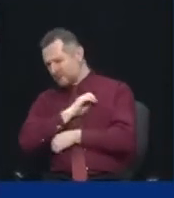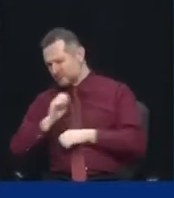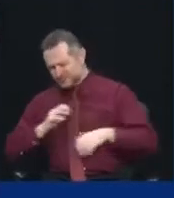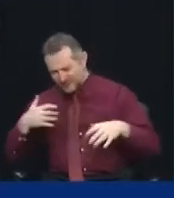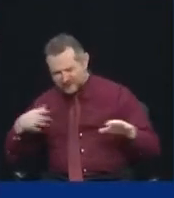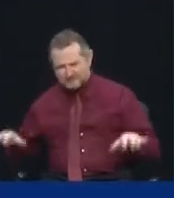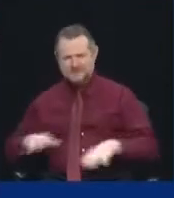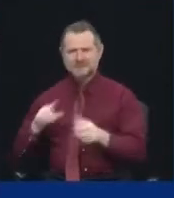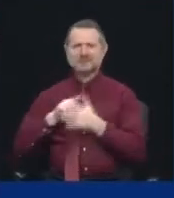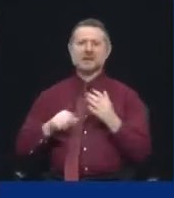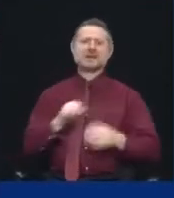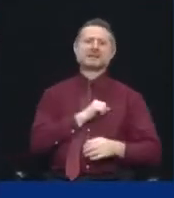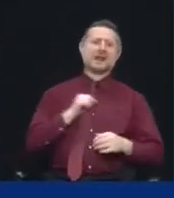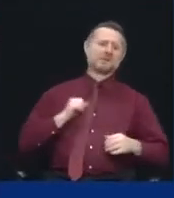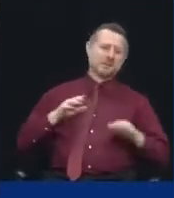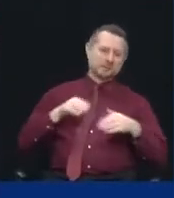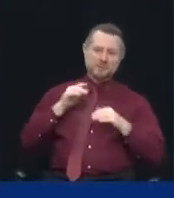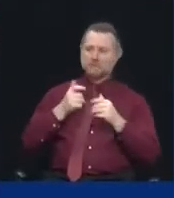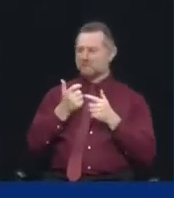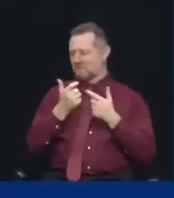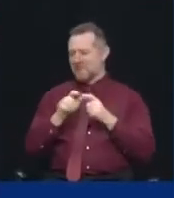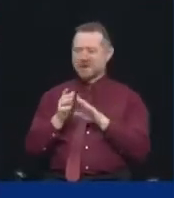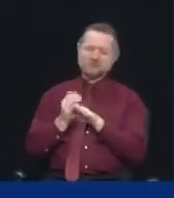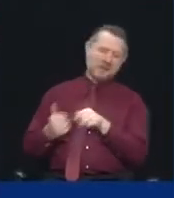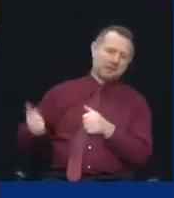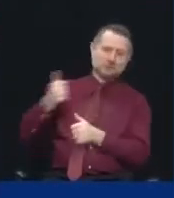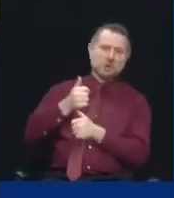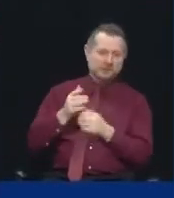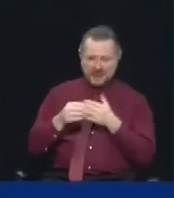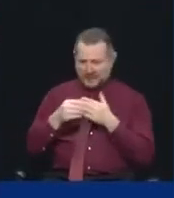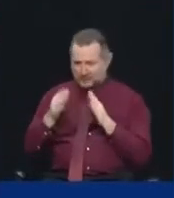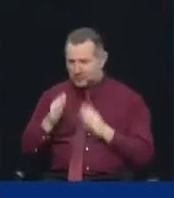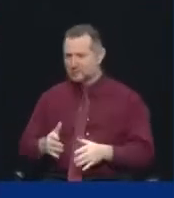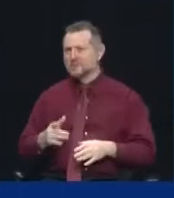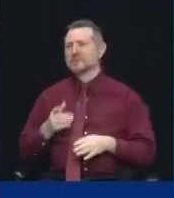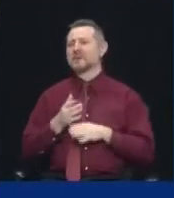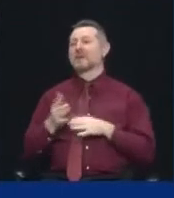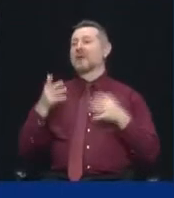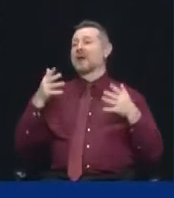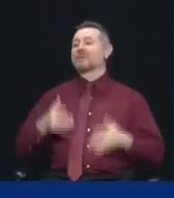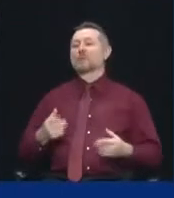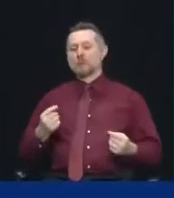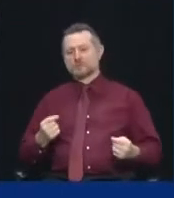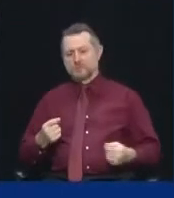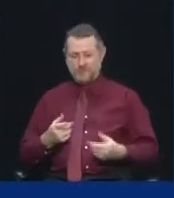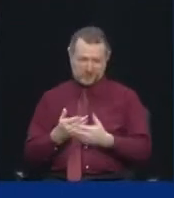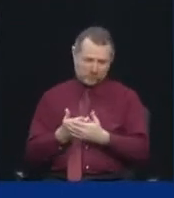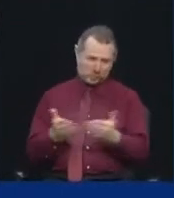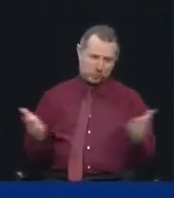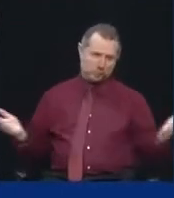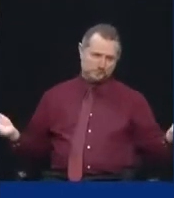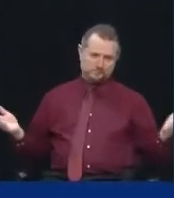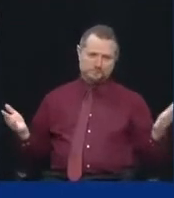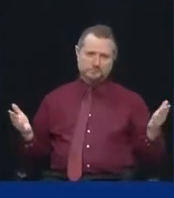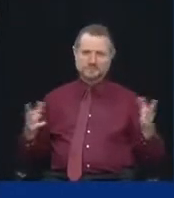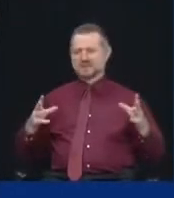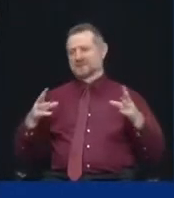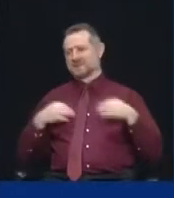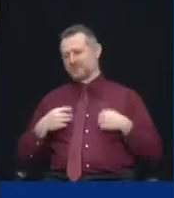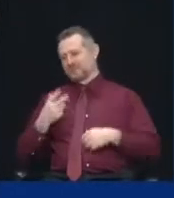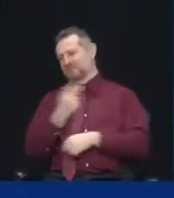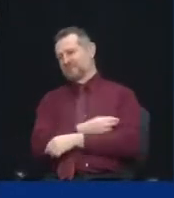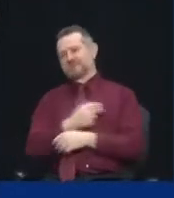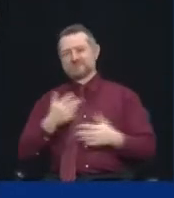Senate Majority Leader can do her job. But it's up to you to come and get the vaccine.